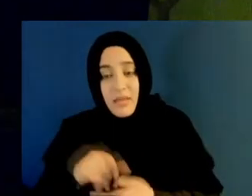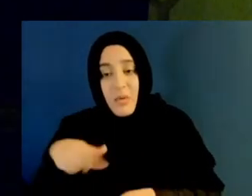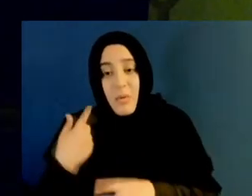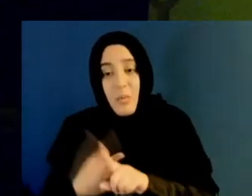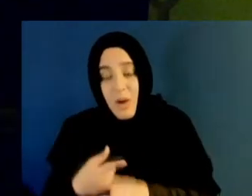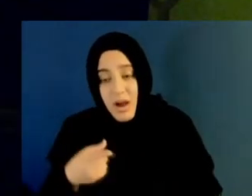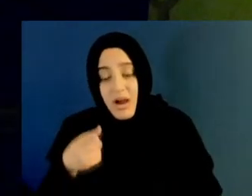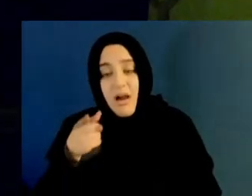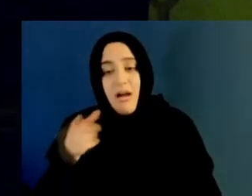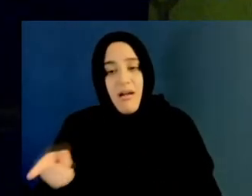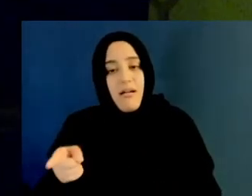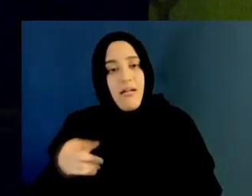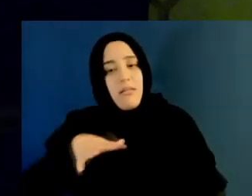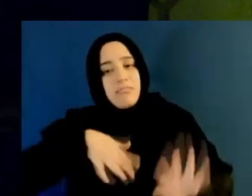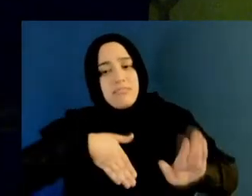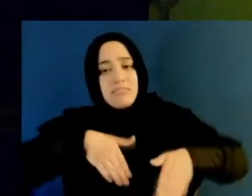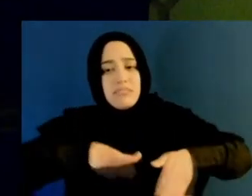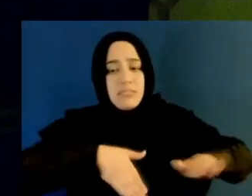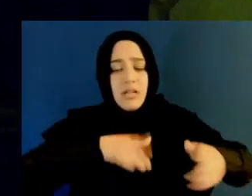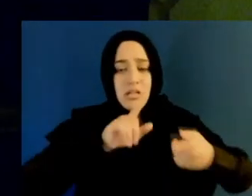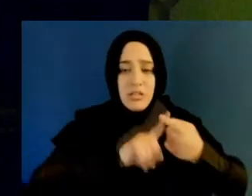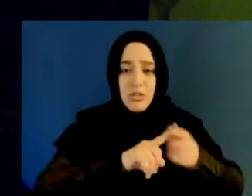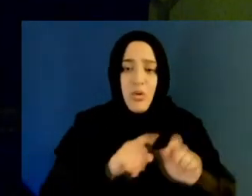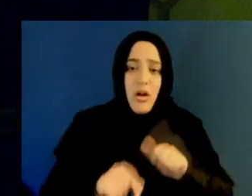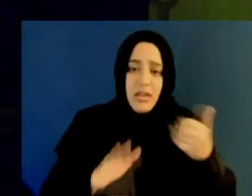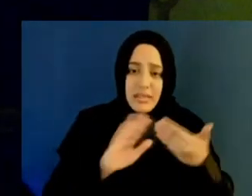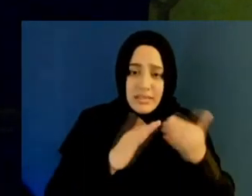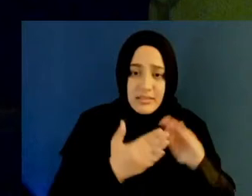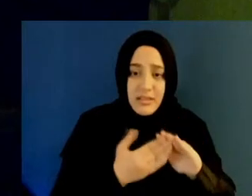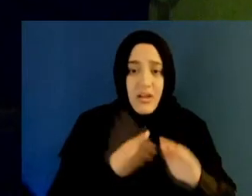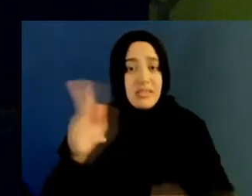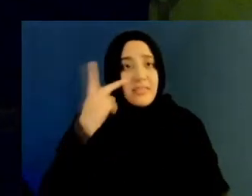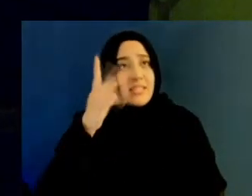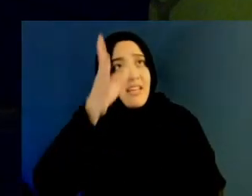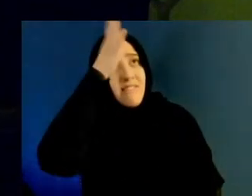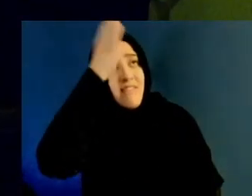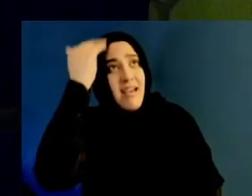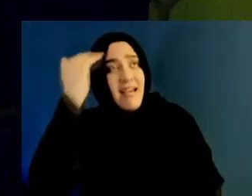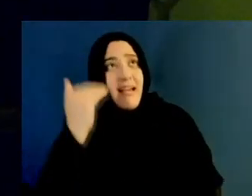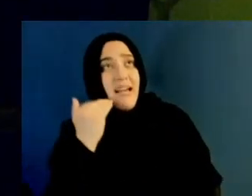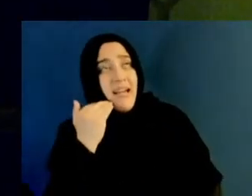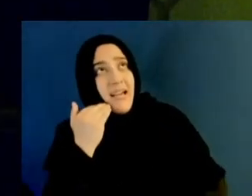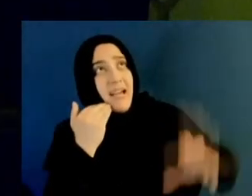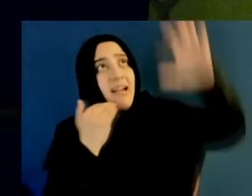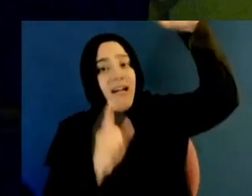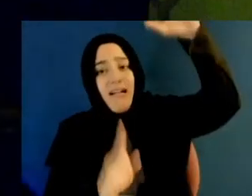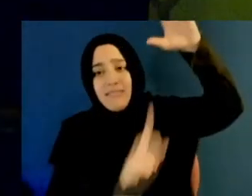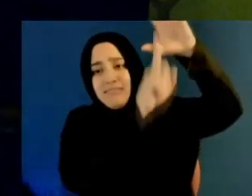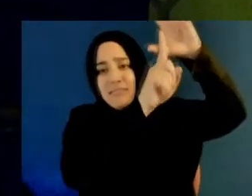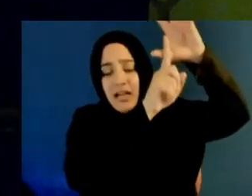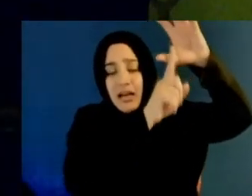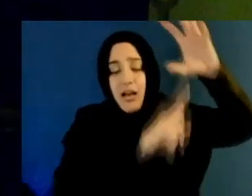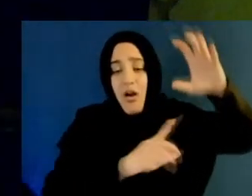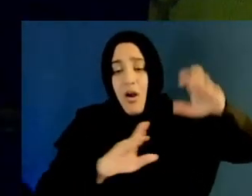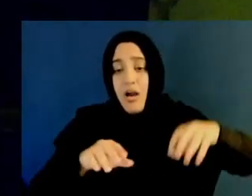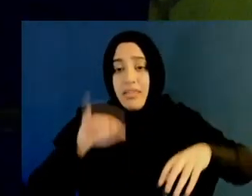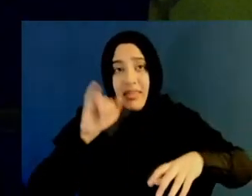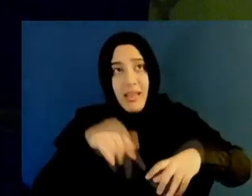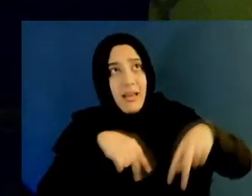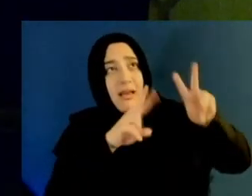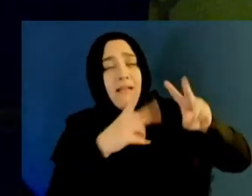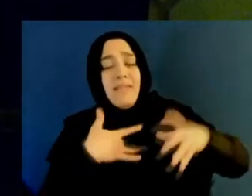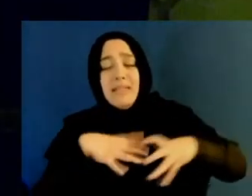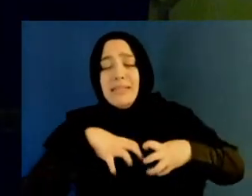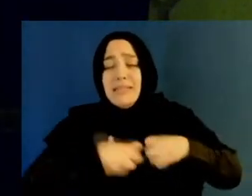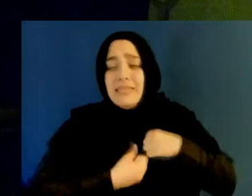of Abu Abdullah, the children would start crying. When the children started crying, Shimmer would come to me. He